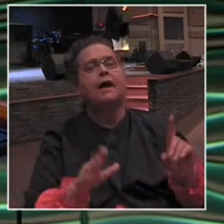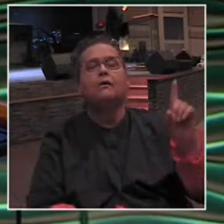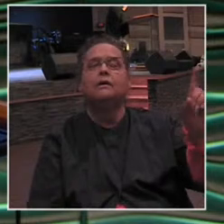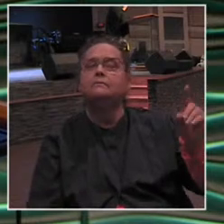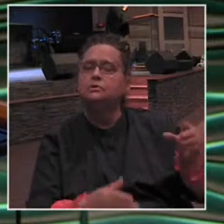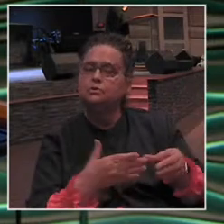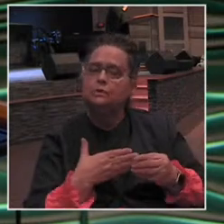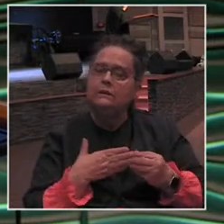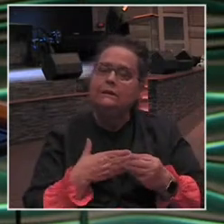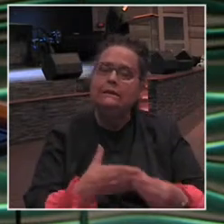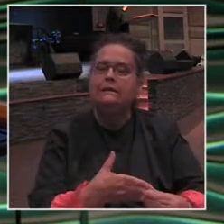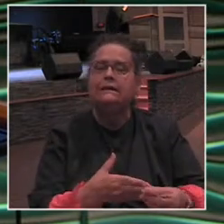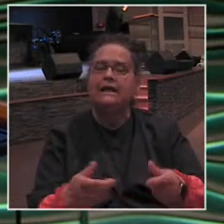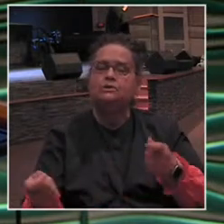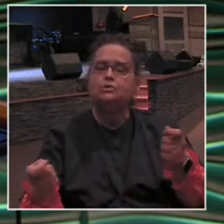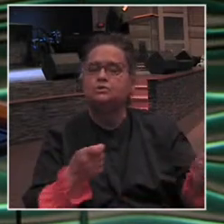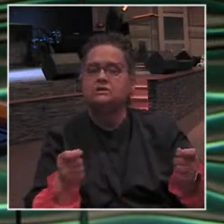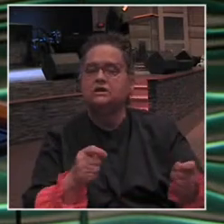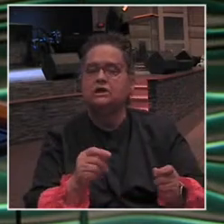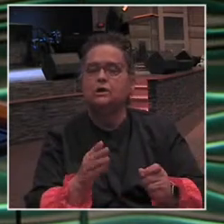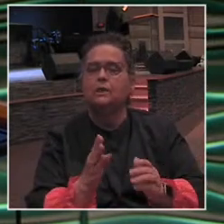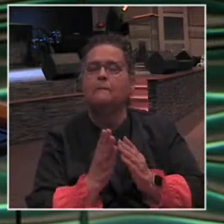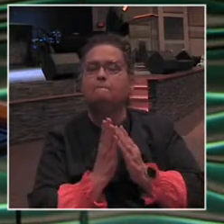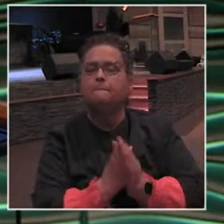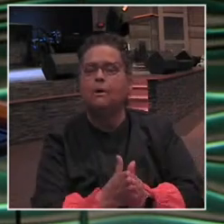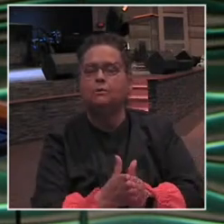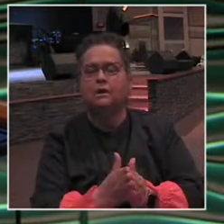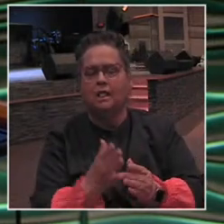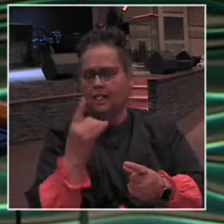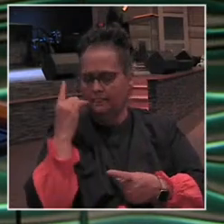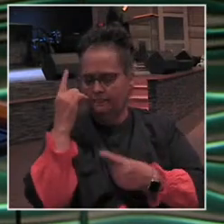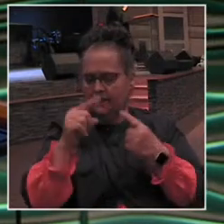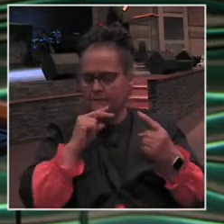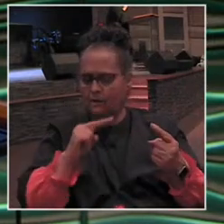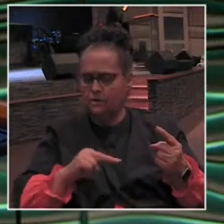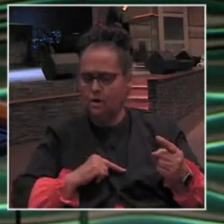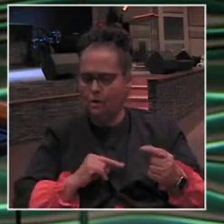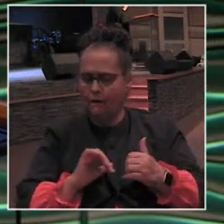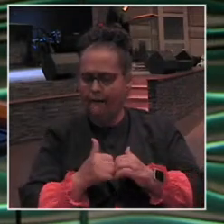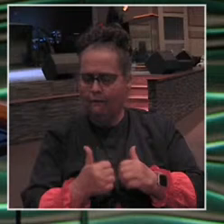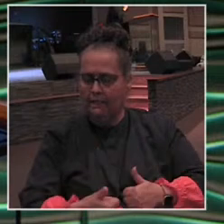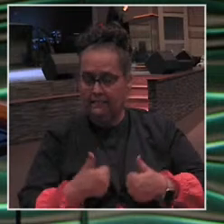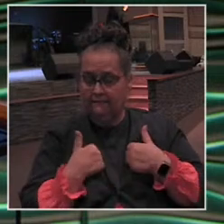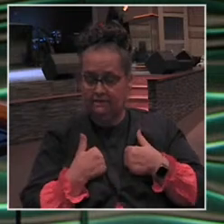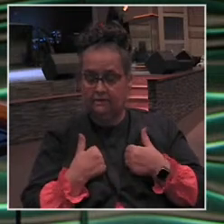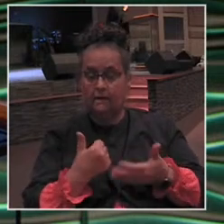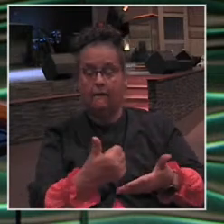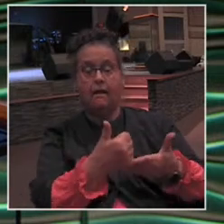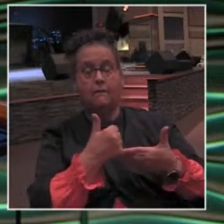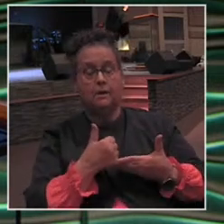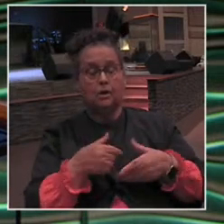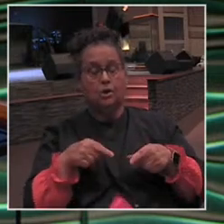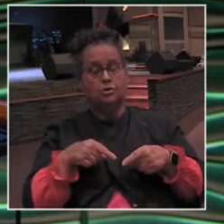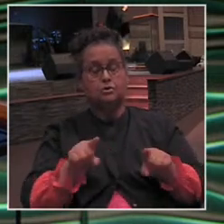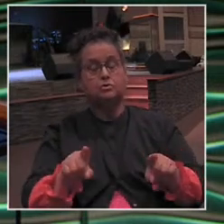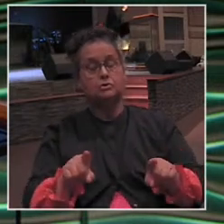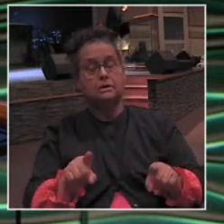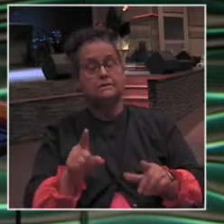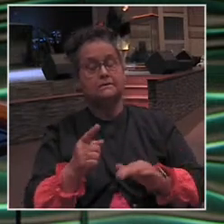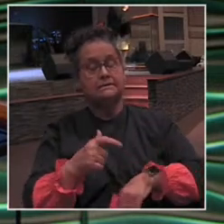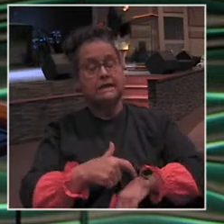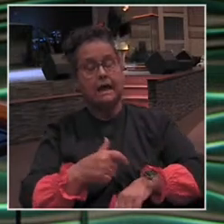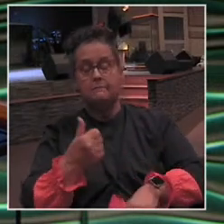steer the boat. I had to think about Noah and how he lived this principle out, and it helped me. During that unknown,